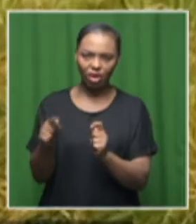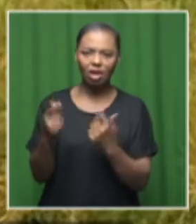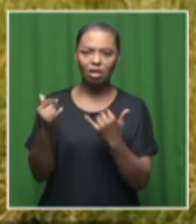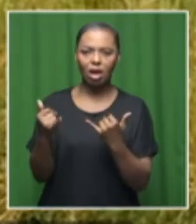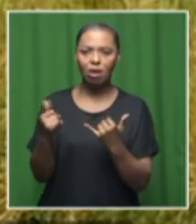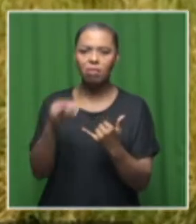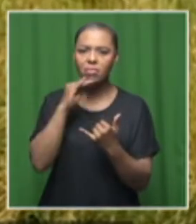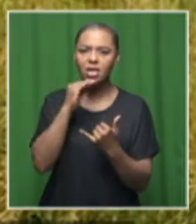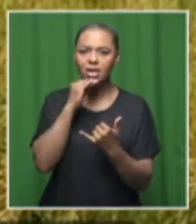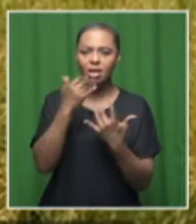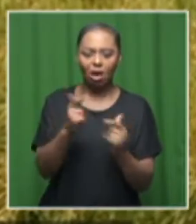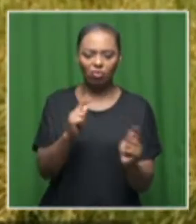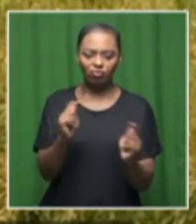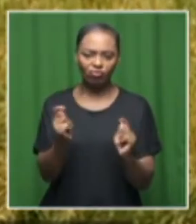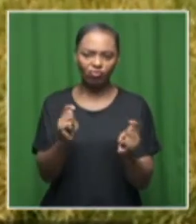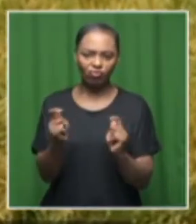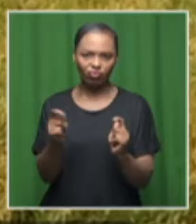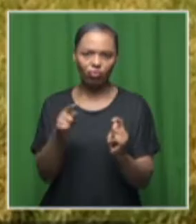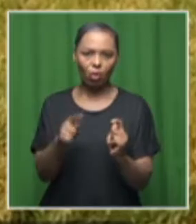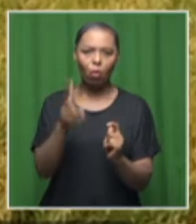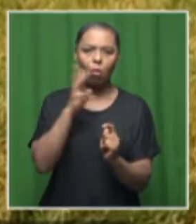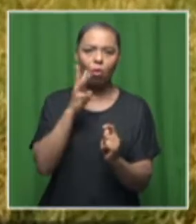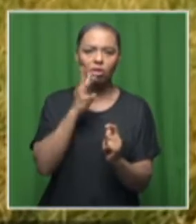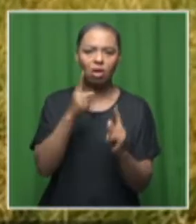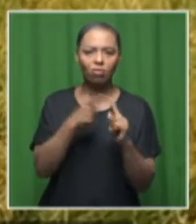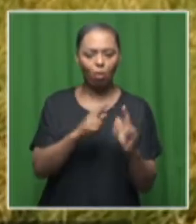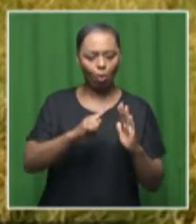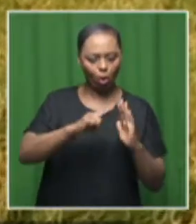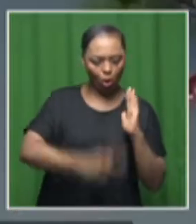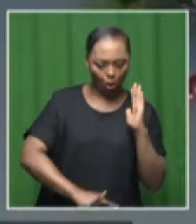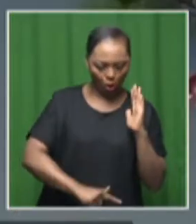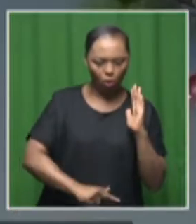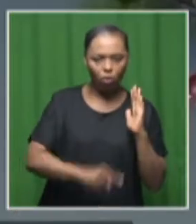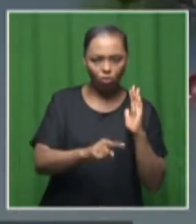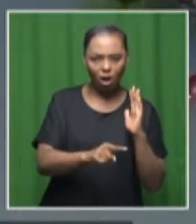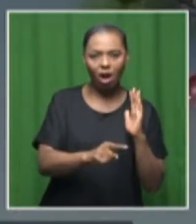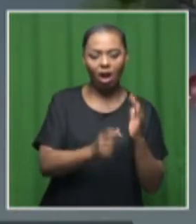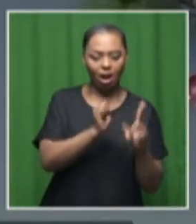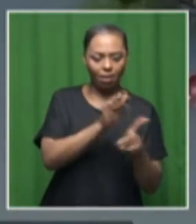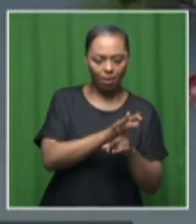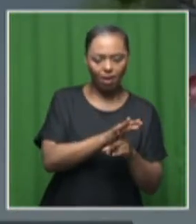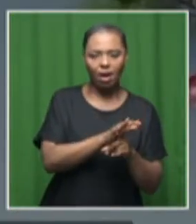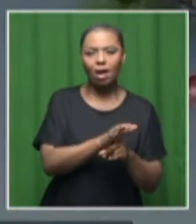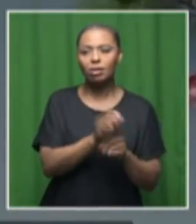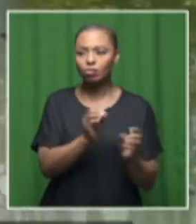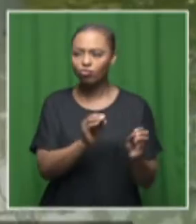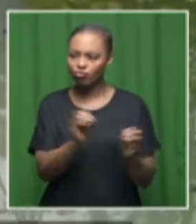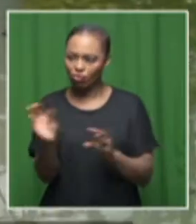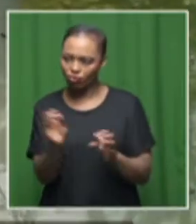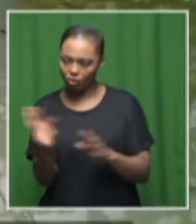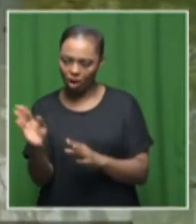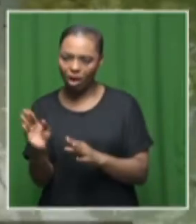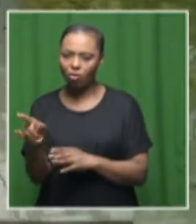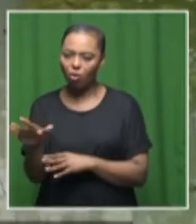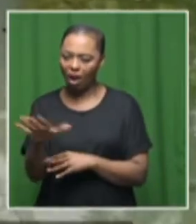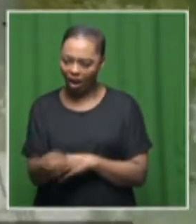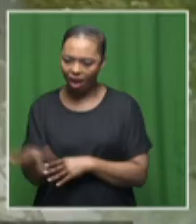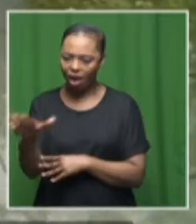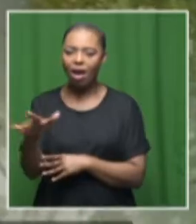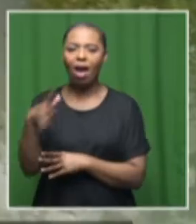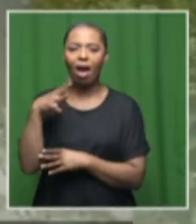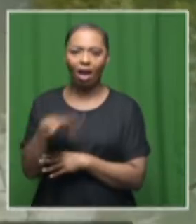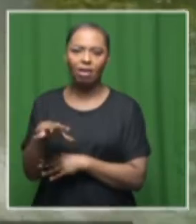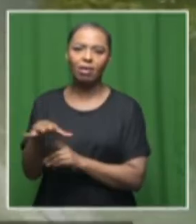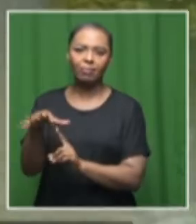the water flow from areas with lower consumption to communities affected by outages and shortages. Now, is